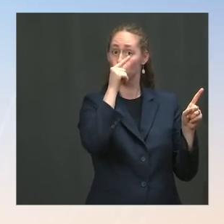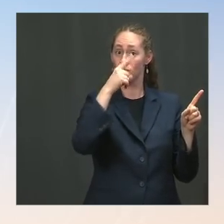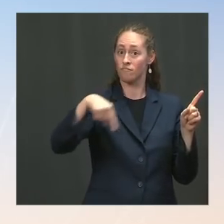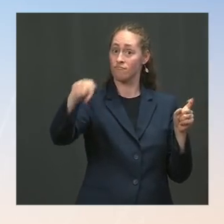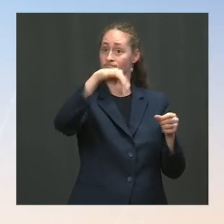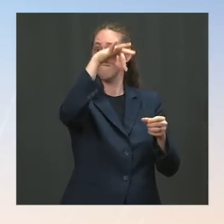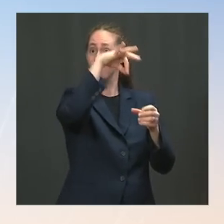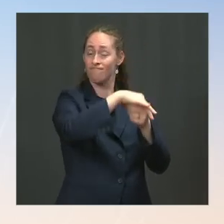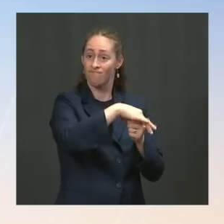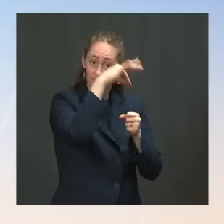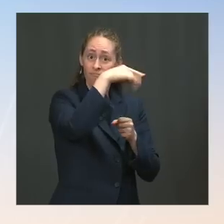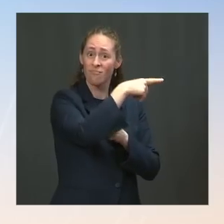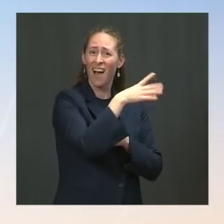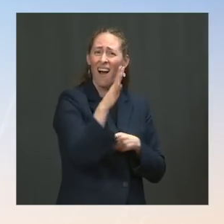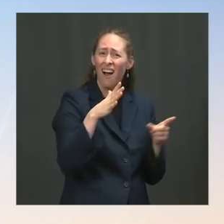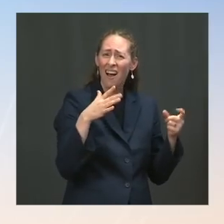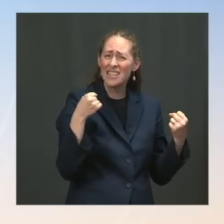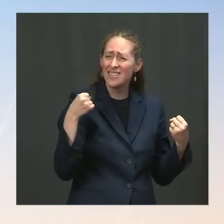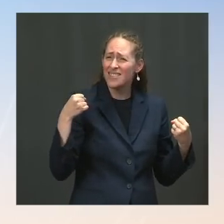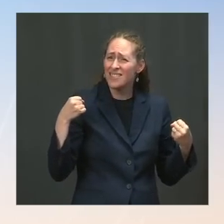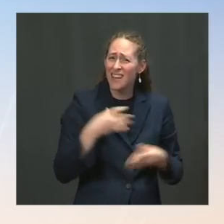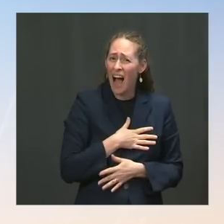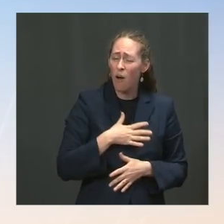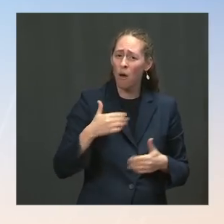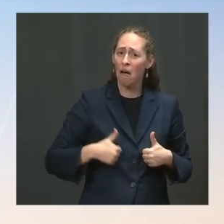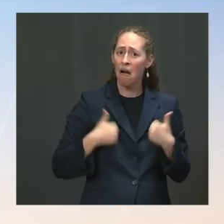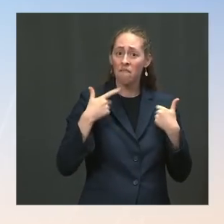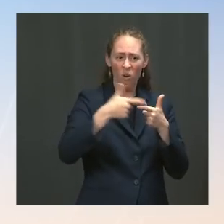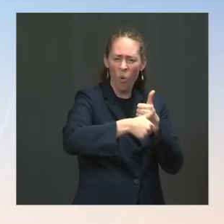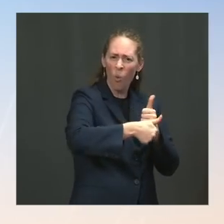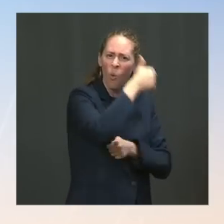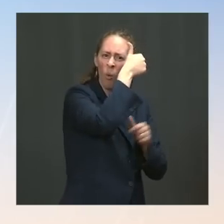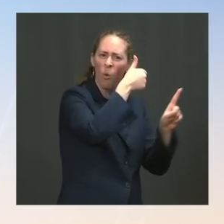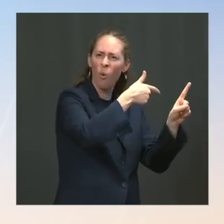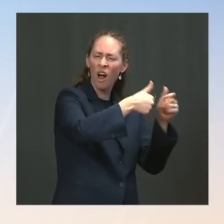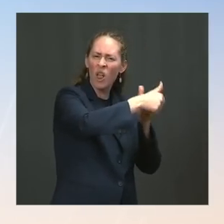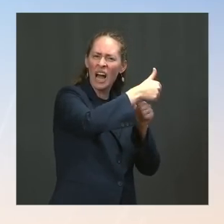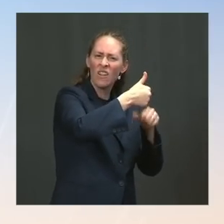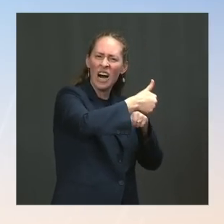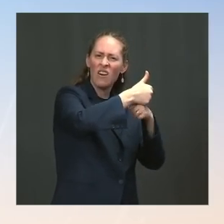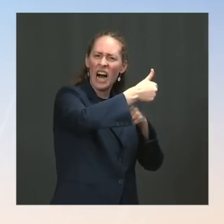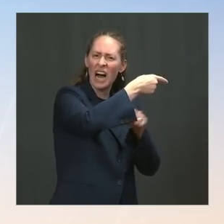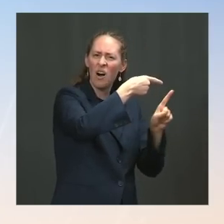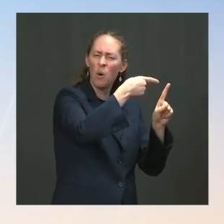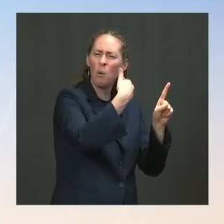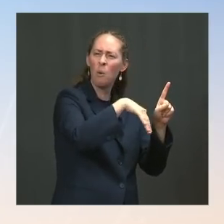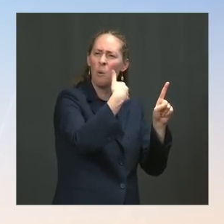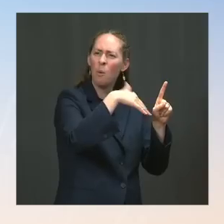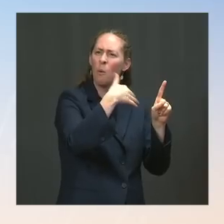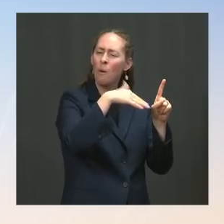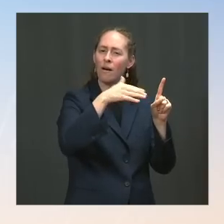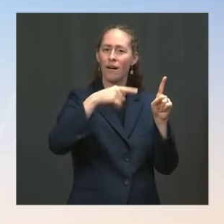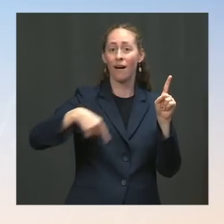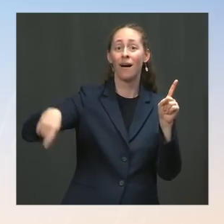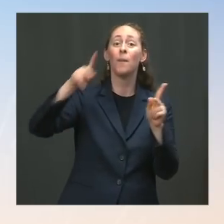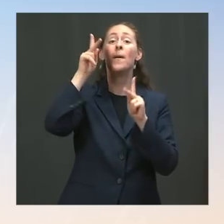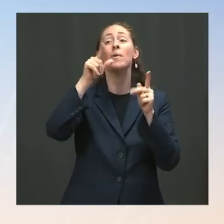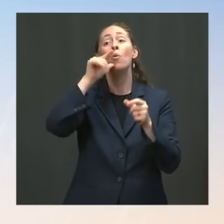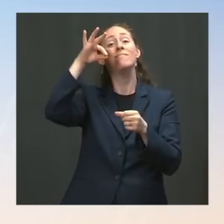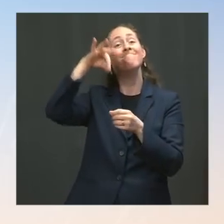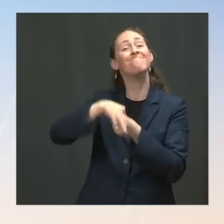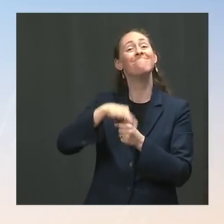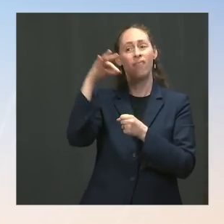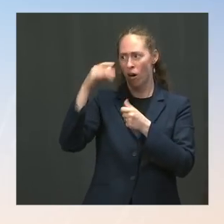and that's disturbing, that any elected official would have to suffer death threats and fear for their life. So I'm not going to comment, of course, on their